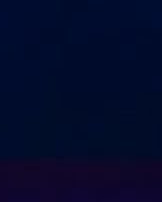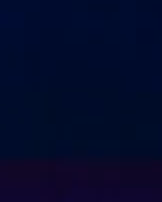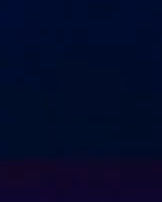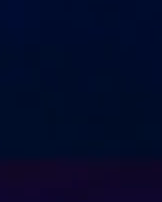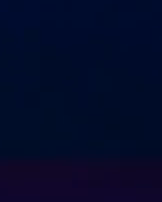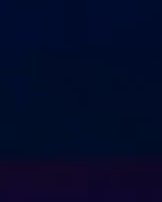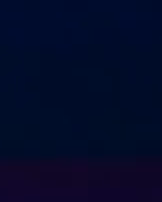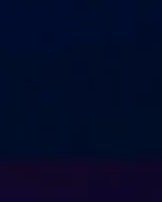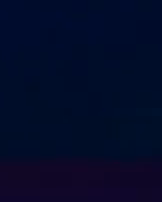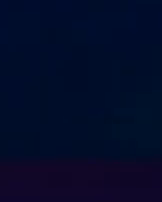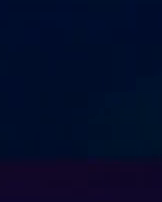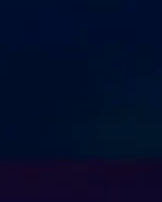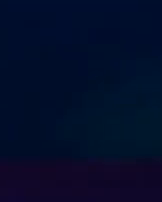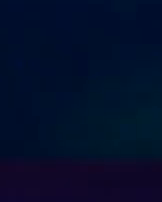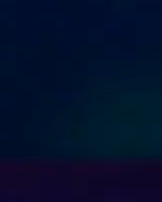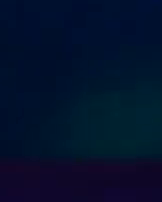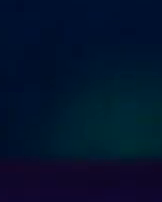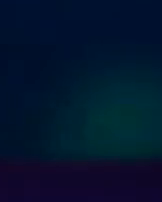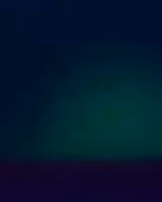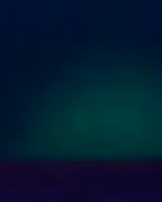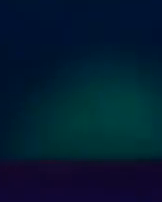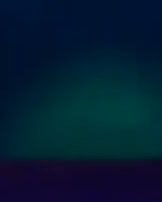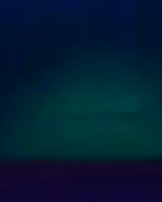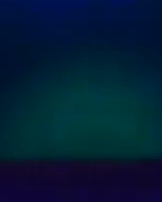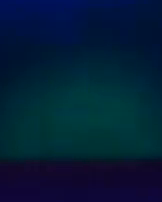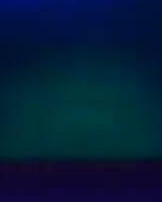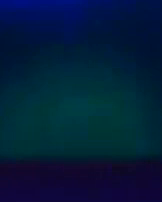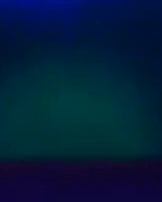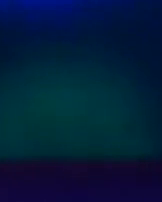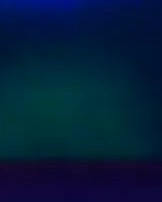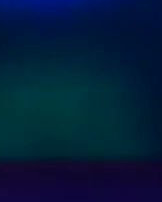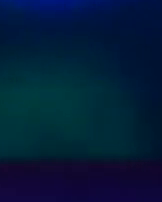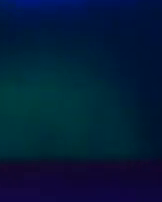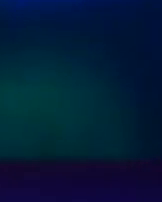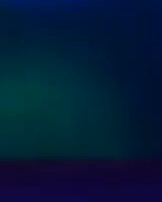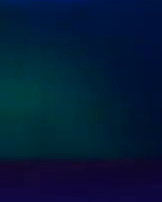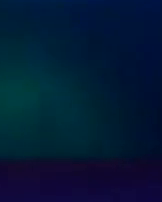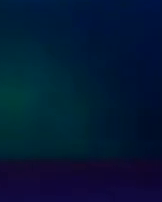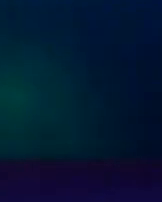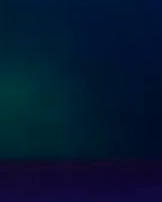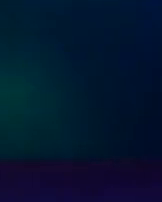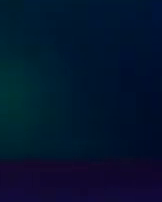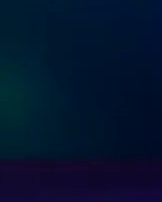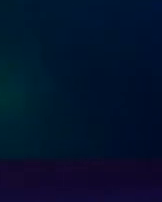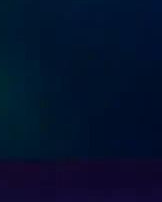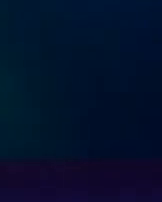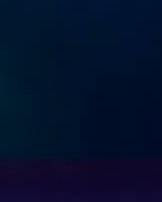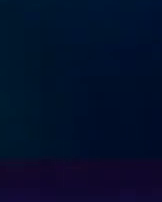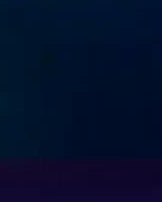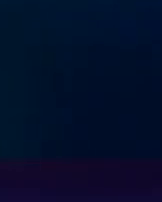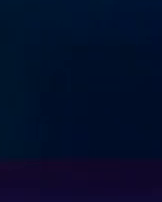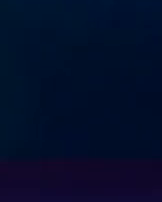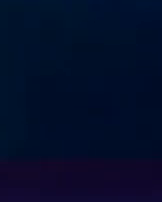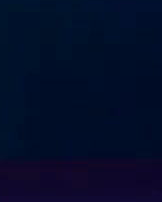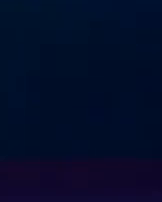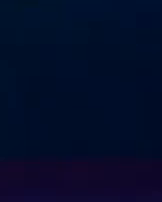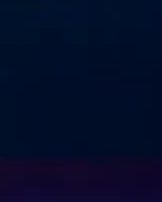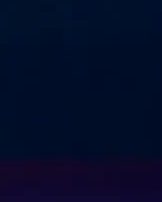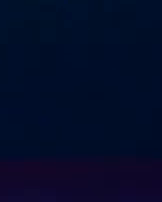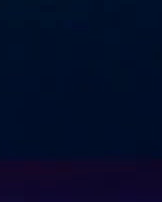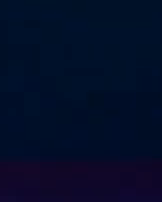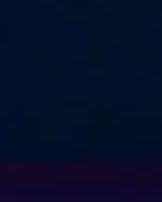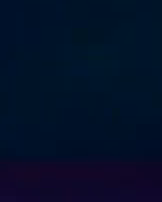begun a good work in you will perform it until the day of Jesus